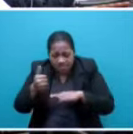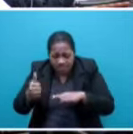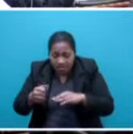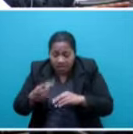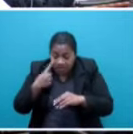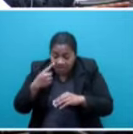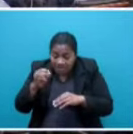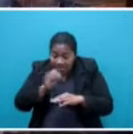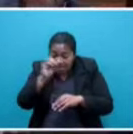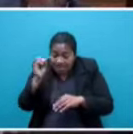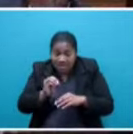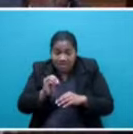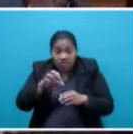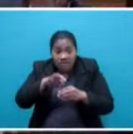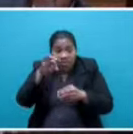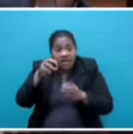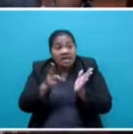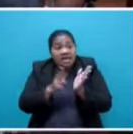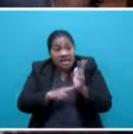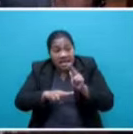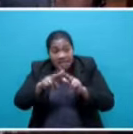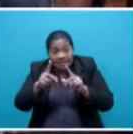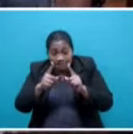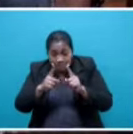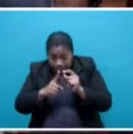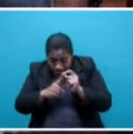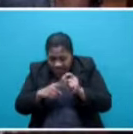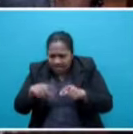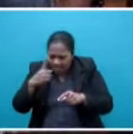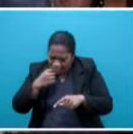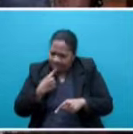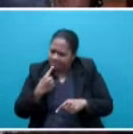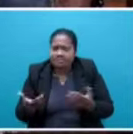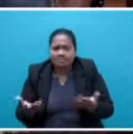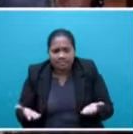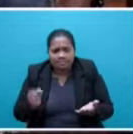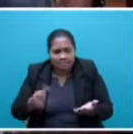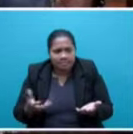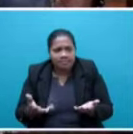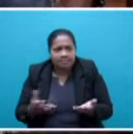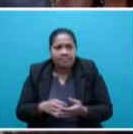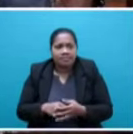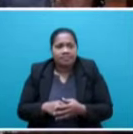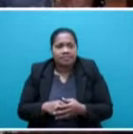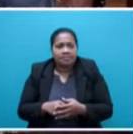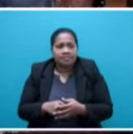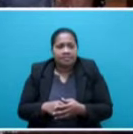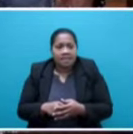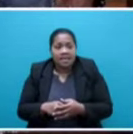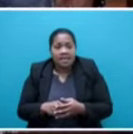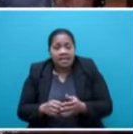received, NFP can testify to this. In one particular year, not in that year, but the years prior to that, where NFP received